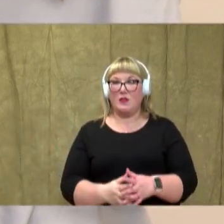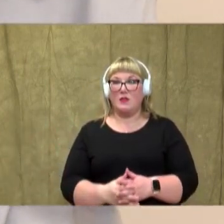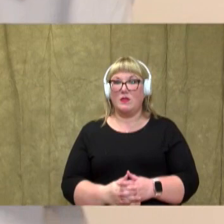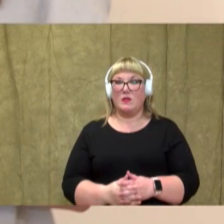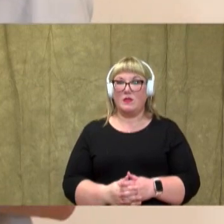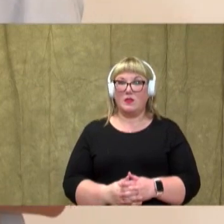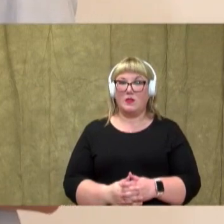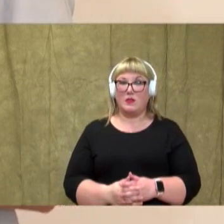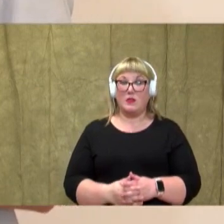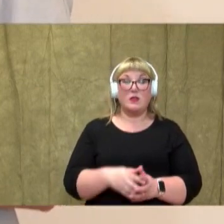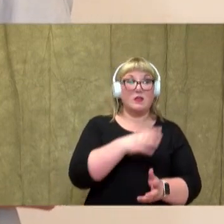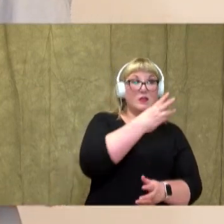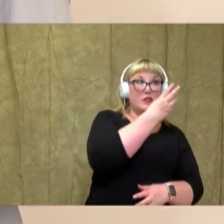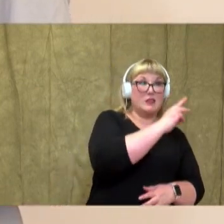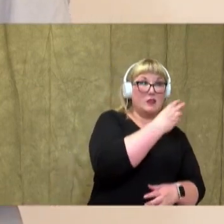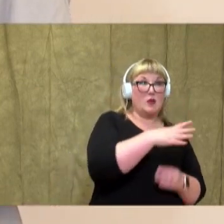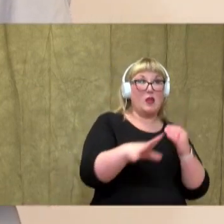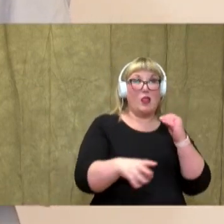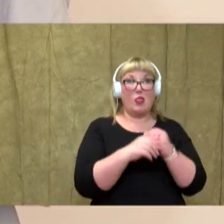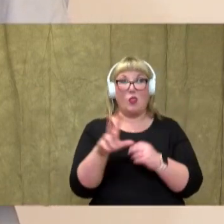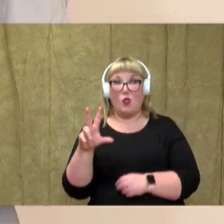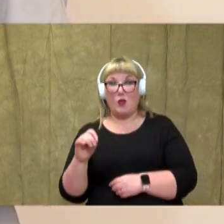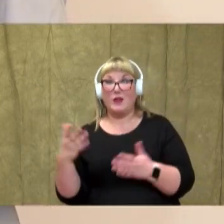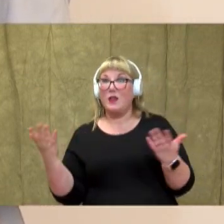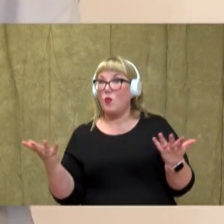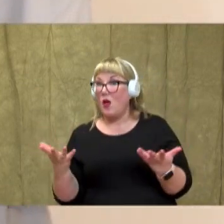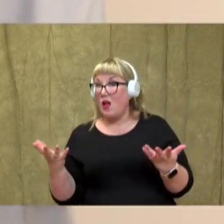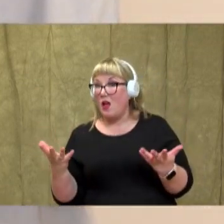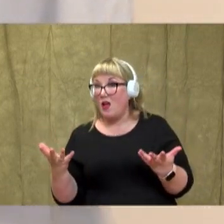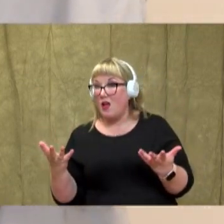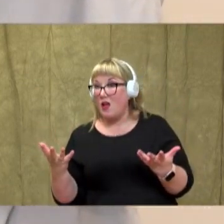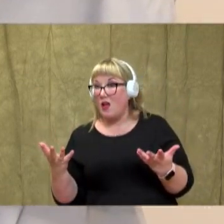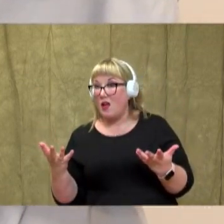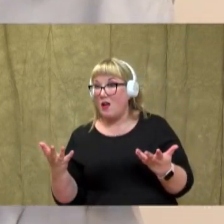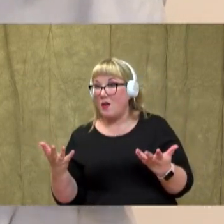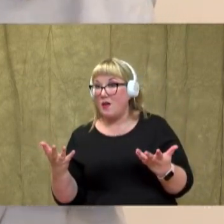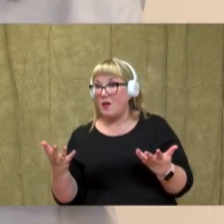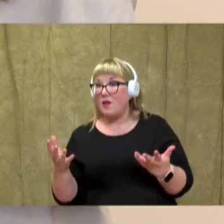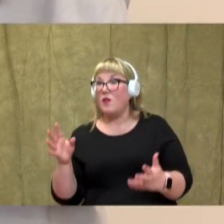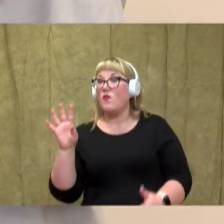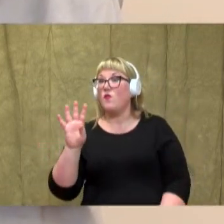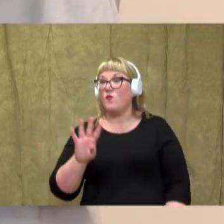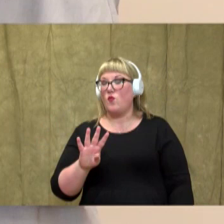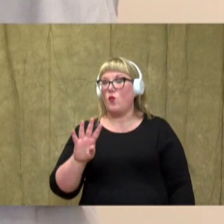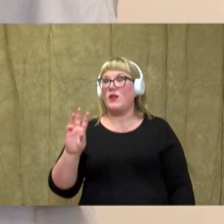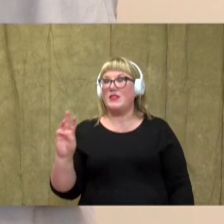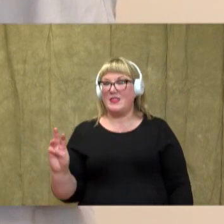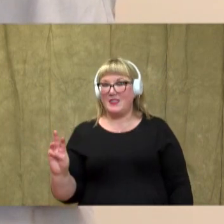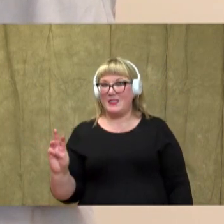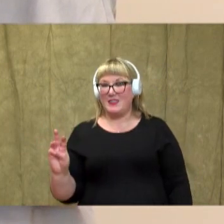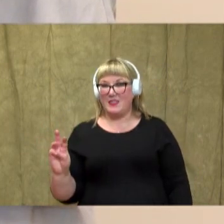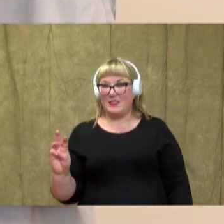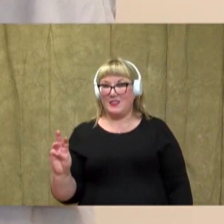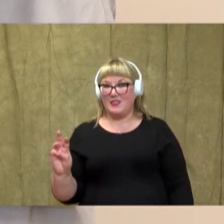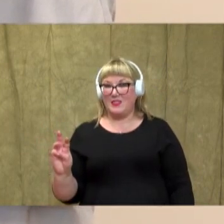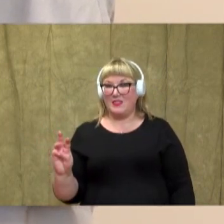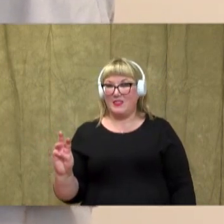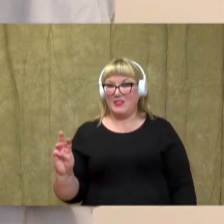So 16 plus 30 gives us the sum 46.